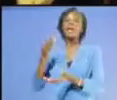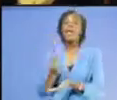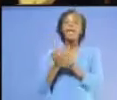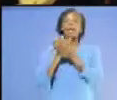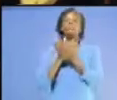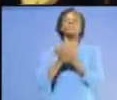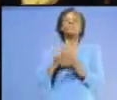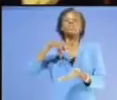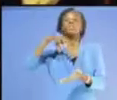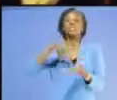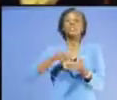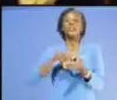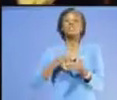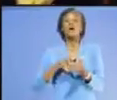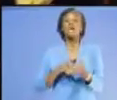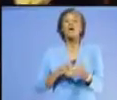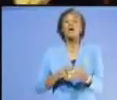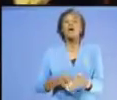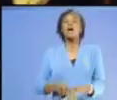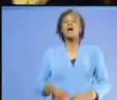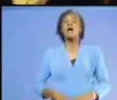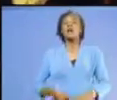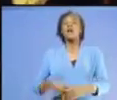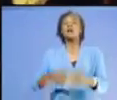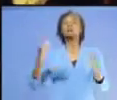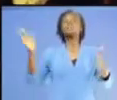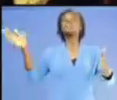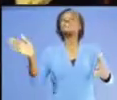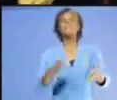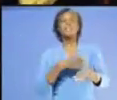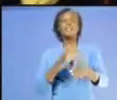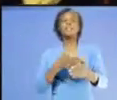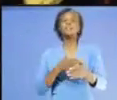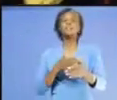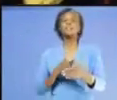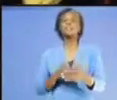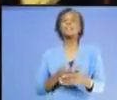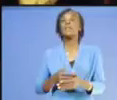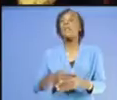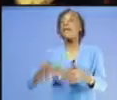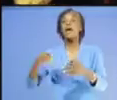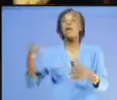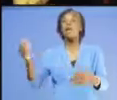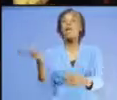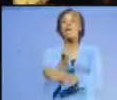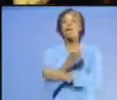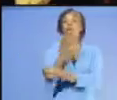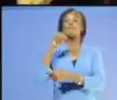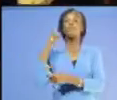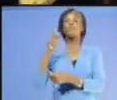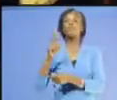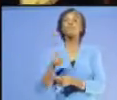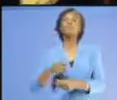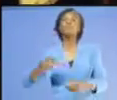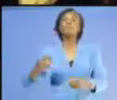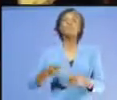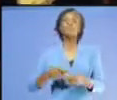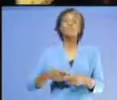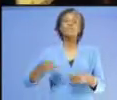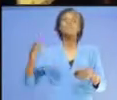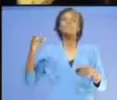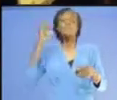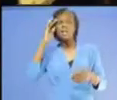our praise, to pick up our love for you, to pick up our faith and belief again, to pick up